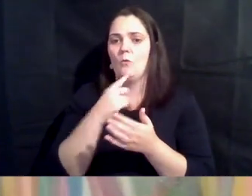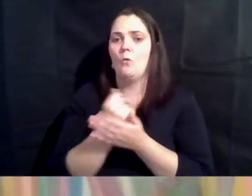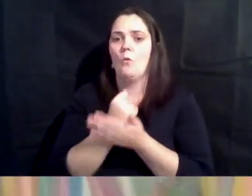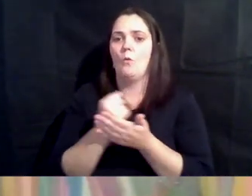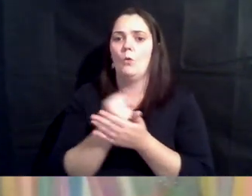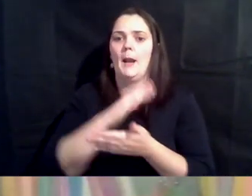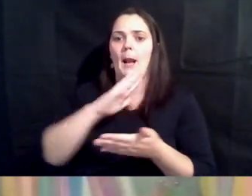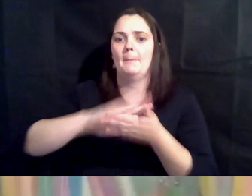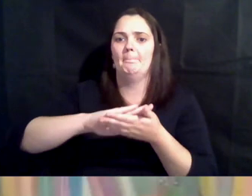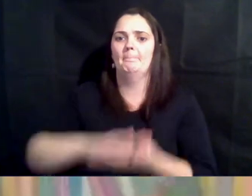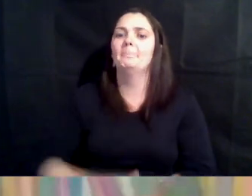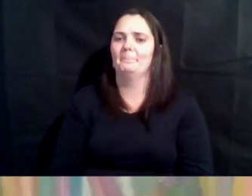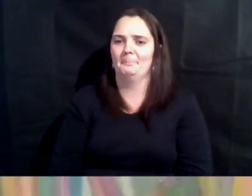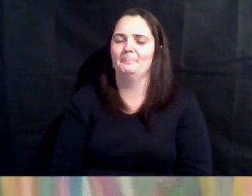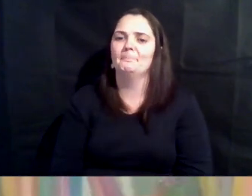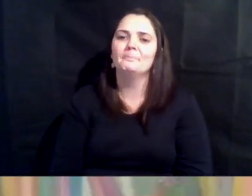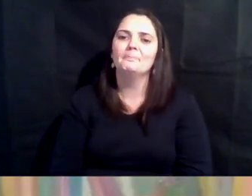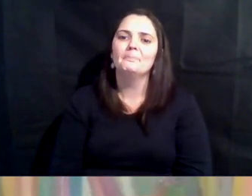going to glue it onto the top.